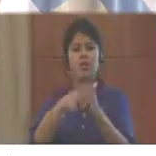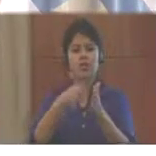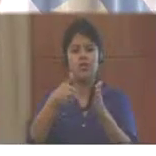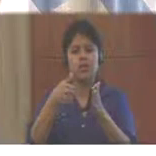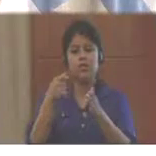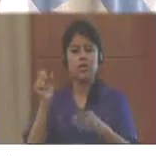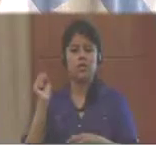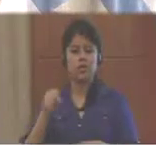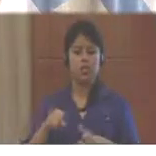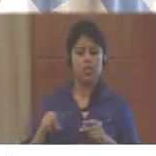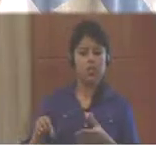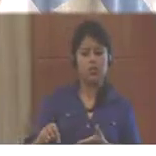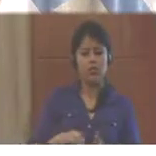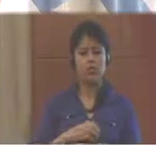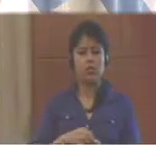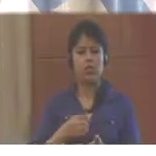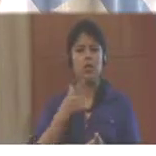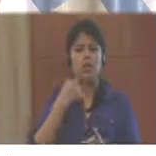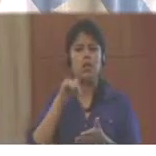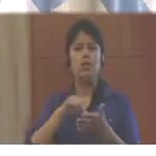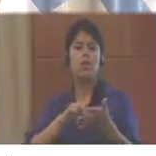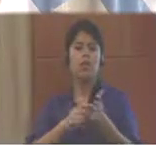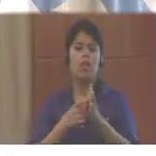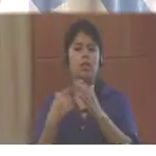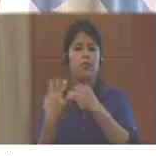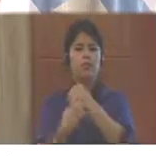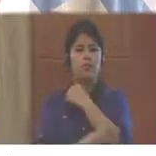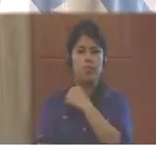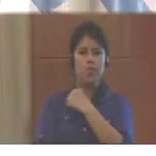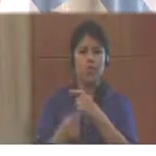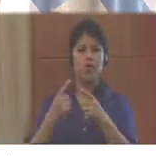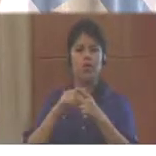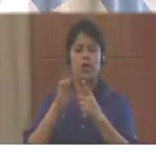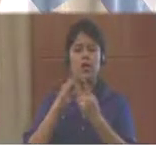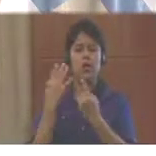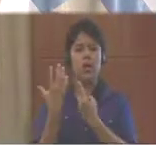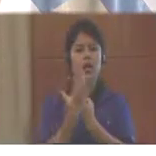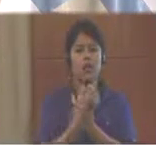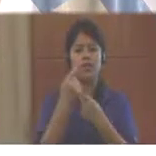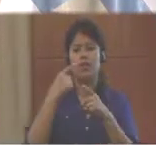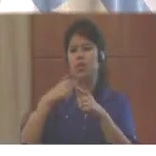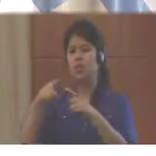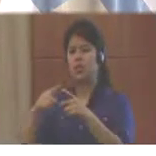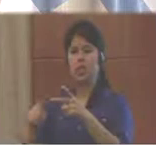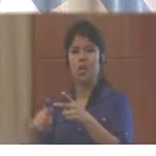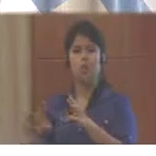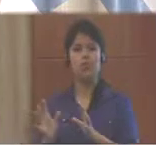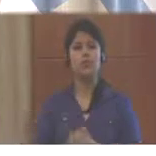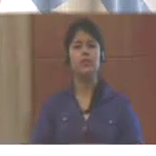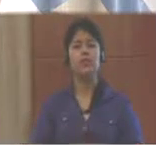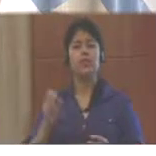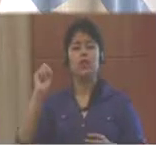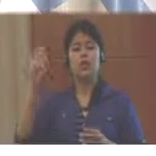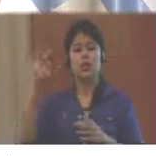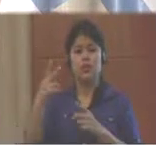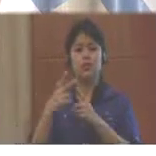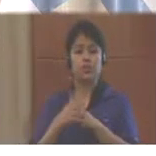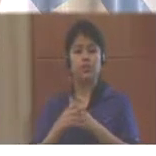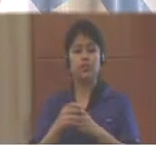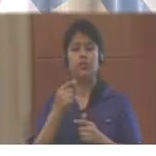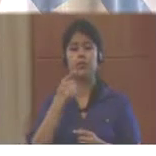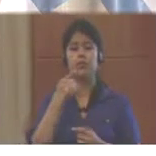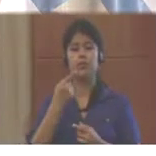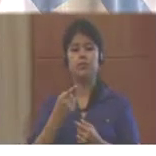causes that actually determine insecure conditions as poverty and environmental degradation, amongst